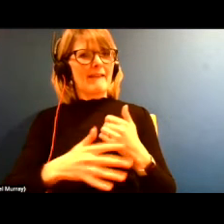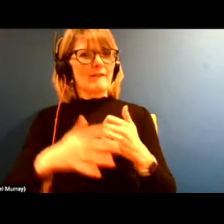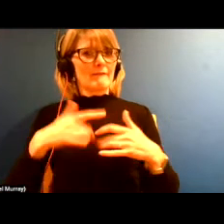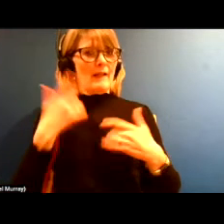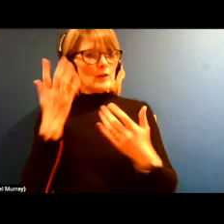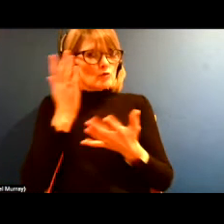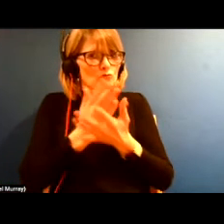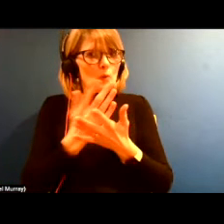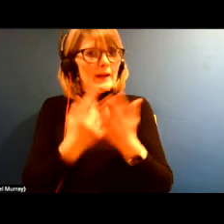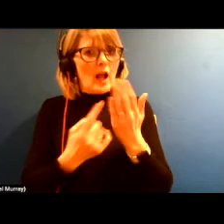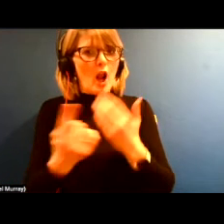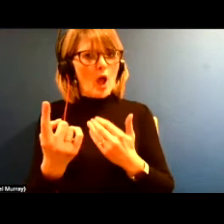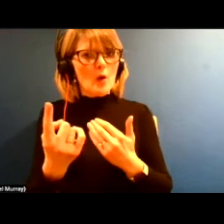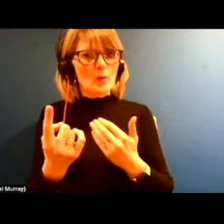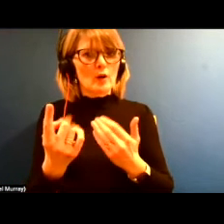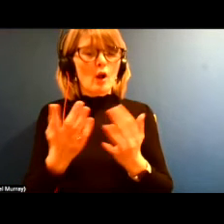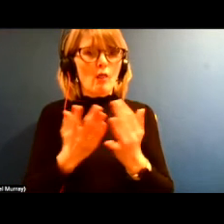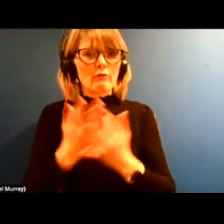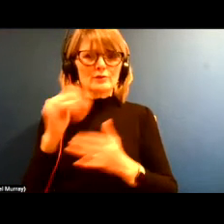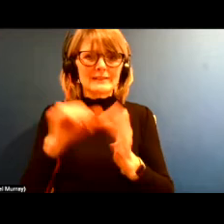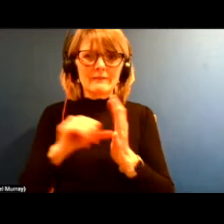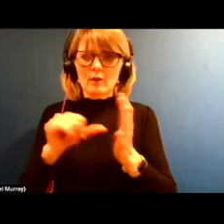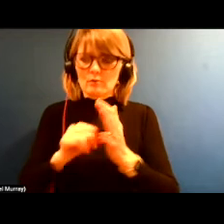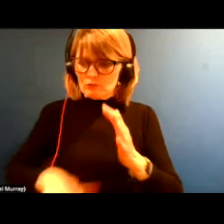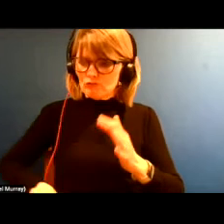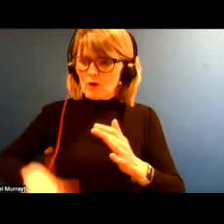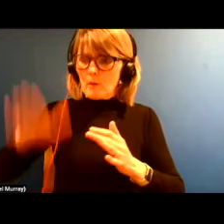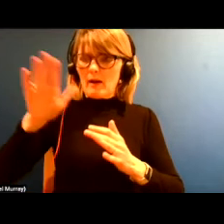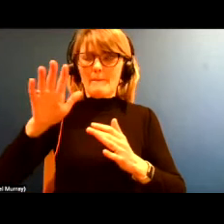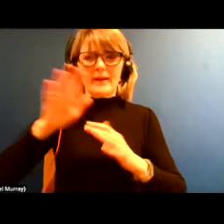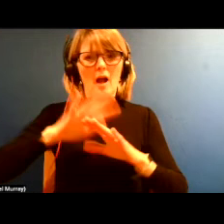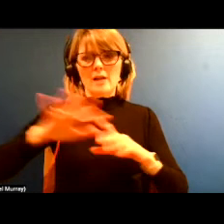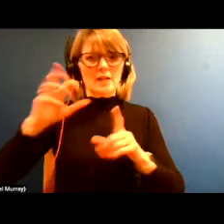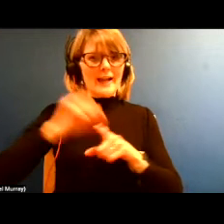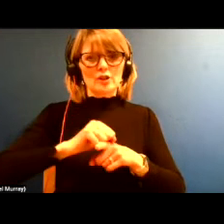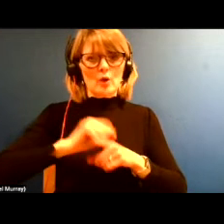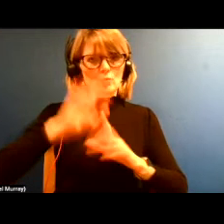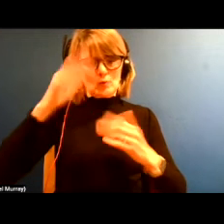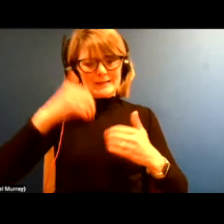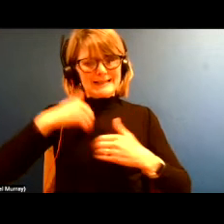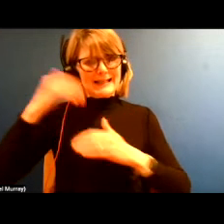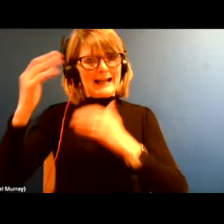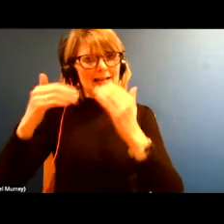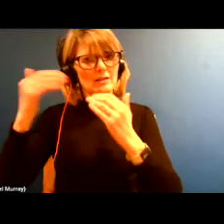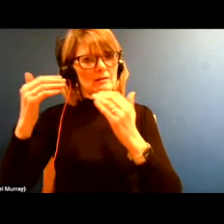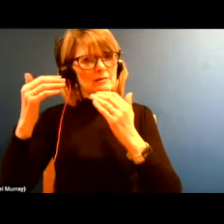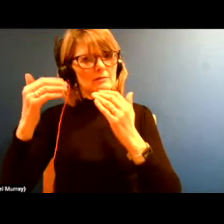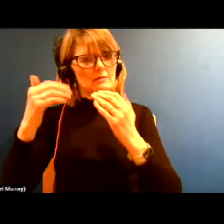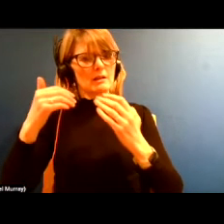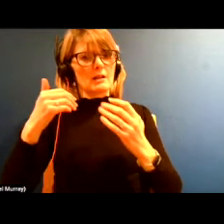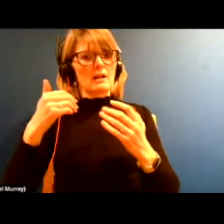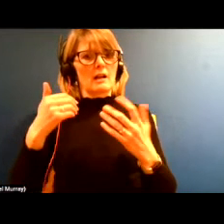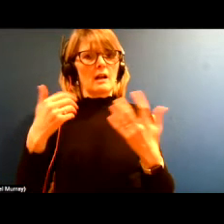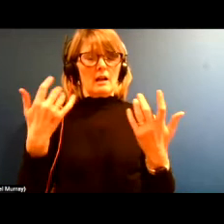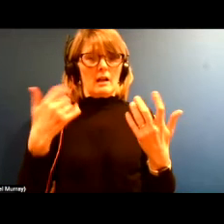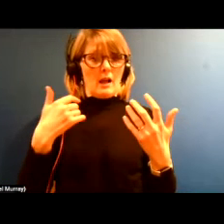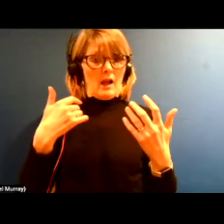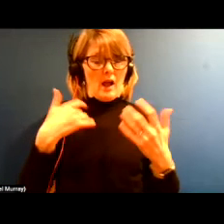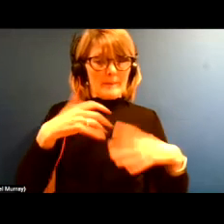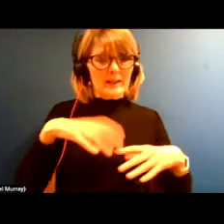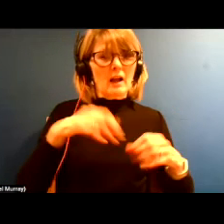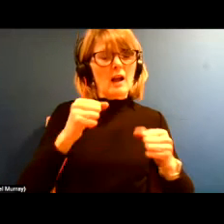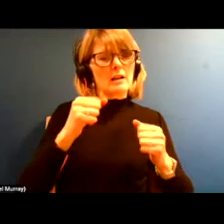of growing up as an undiagnosed autistic adult. I'd unwittingly begun a journey of theological reflection that would take my own